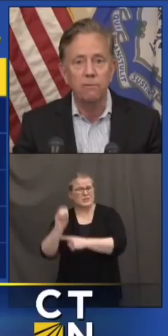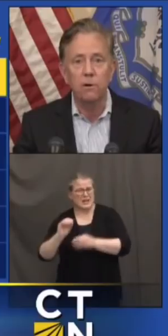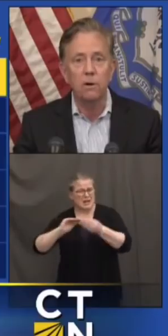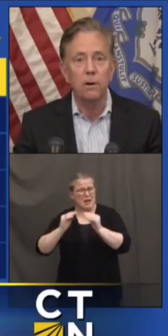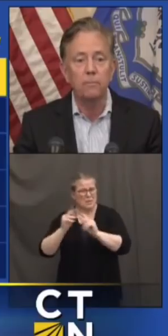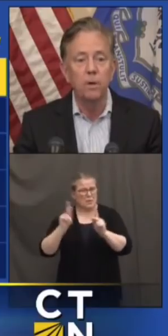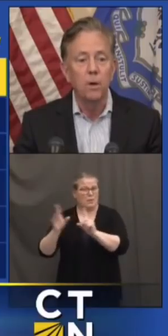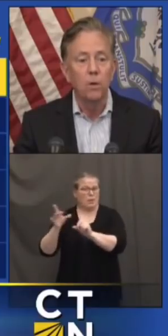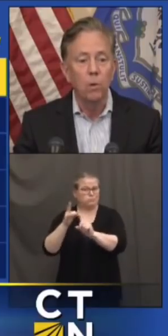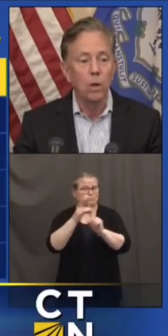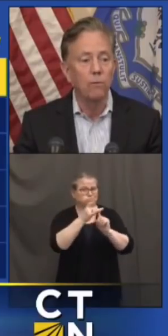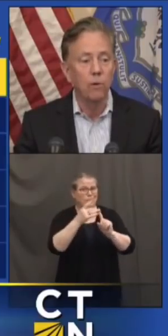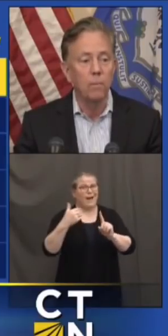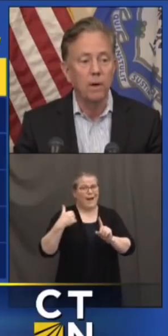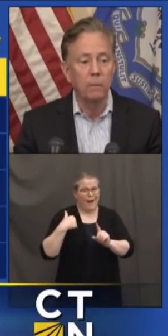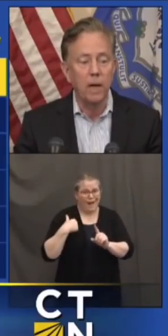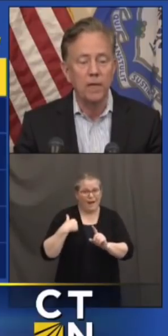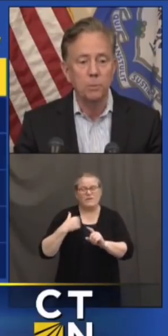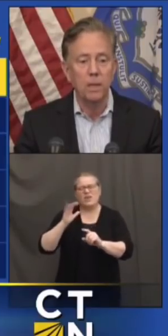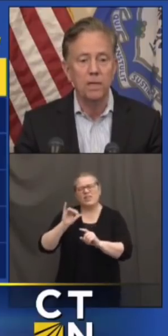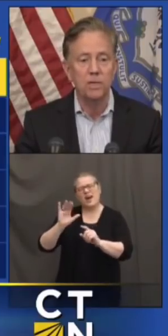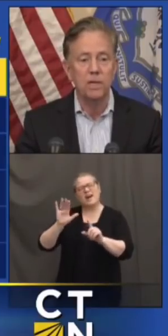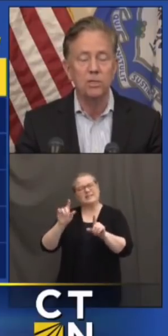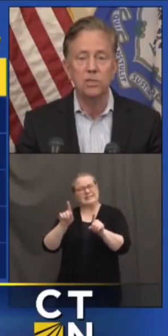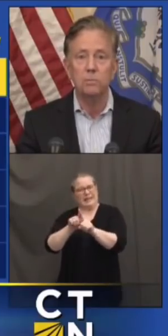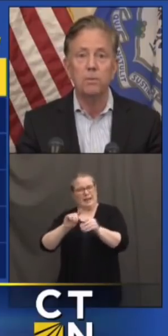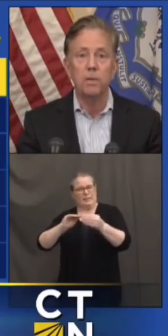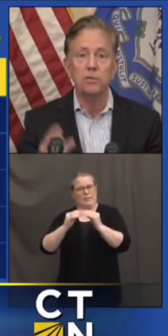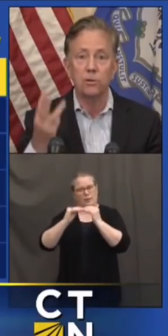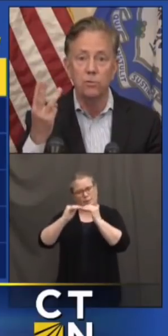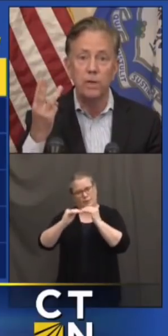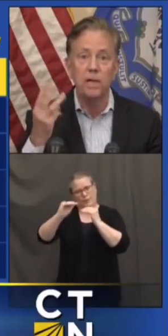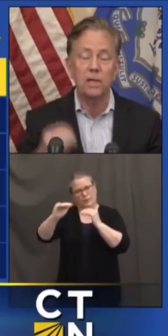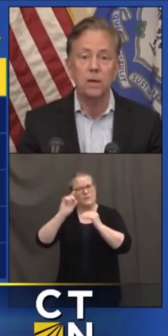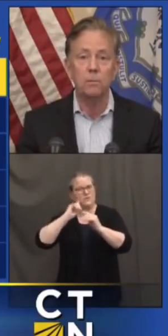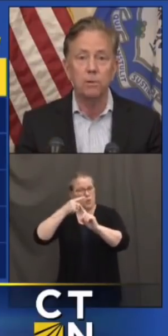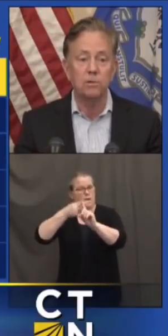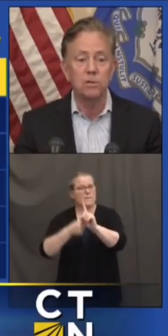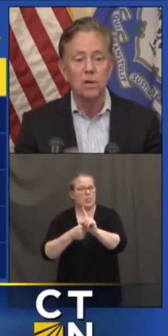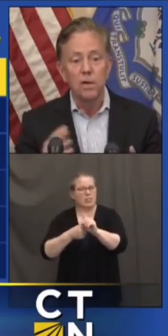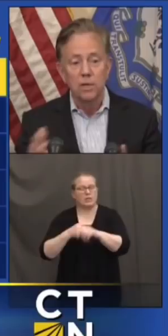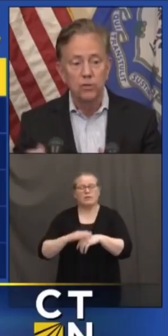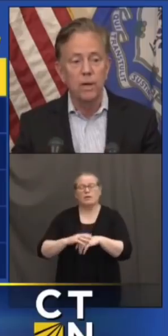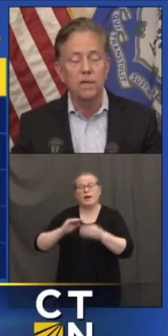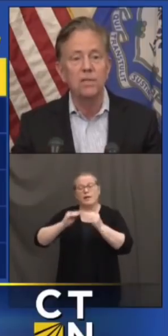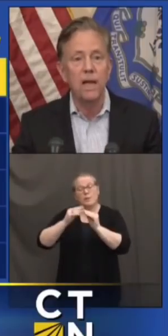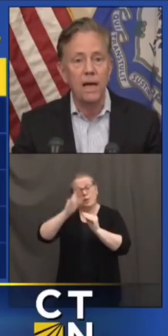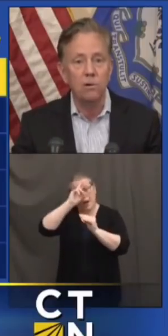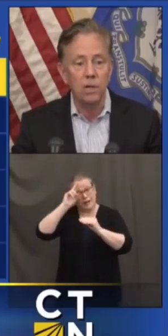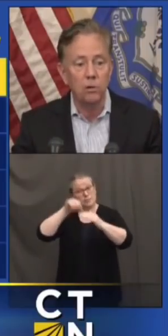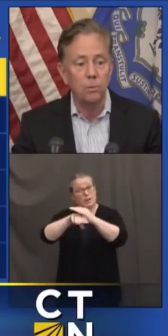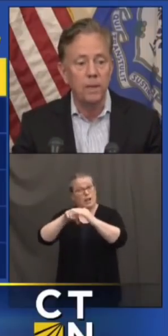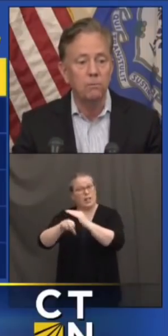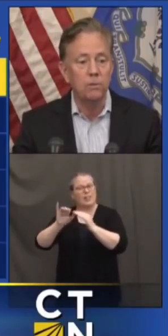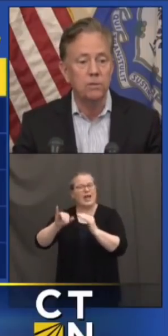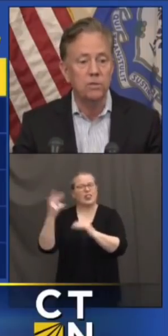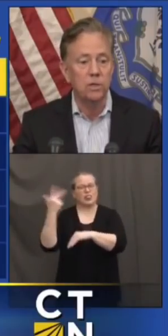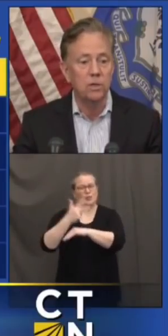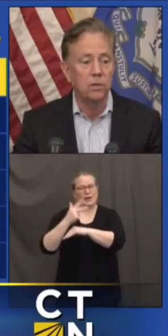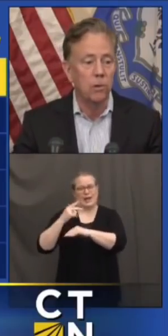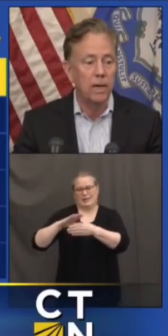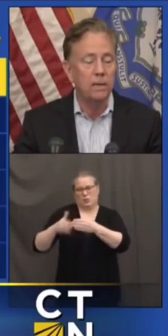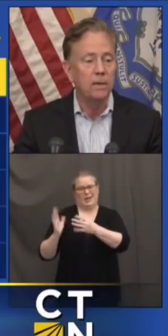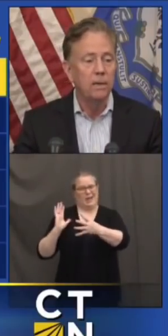now for well over a month. Hospitalizations, remember these are 3-day numbers, trending down a little bit, which